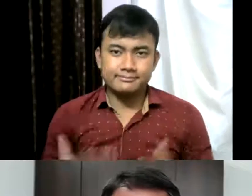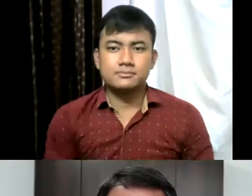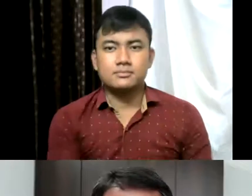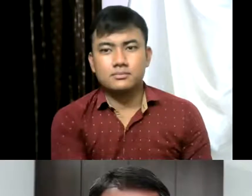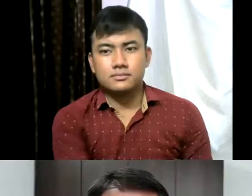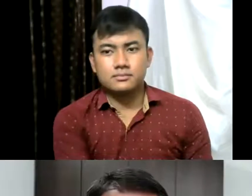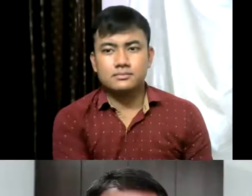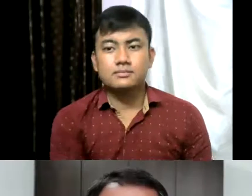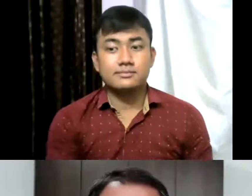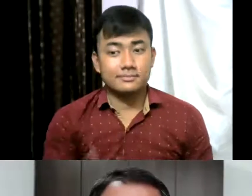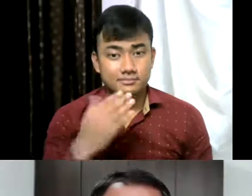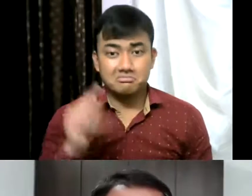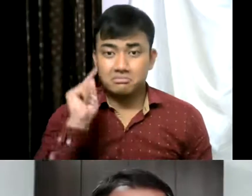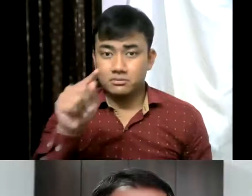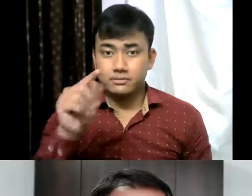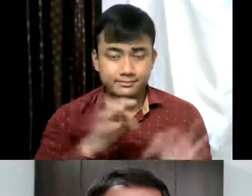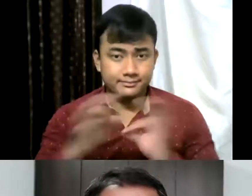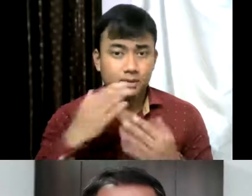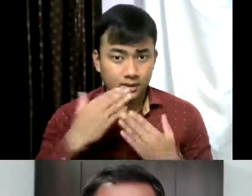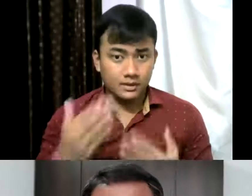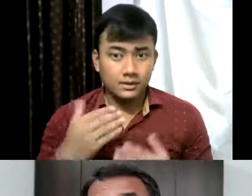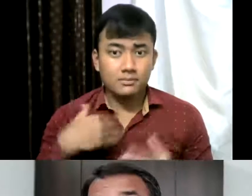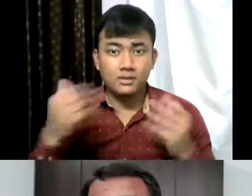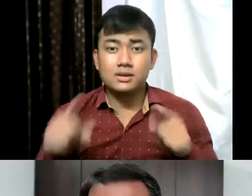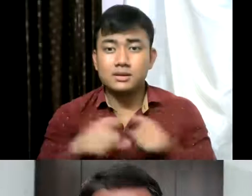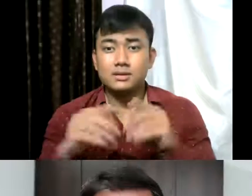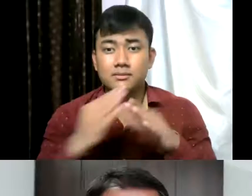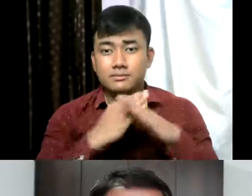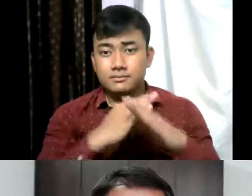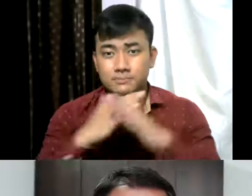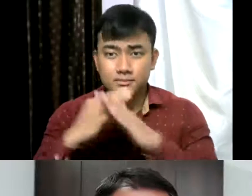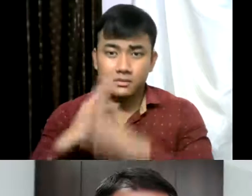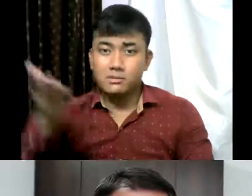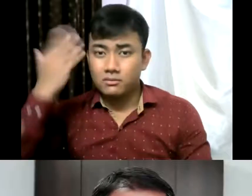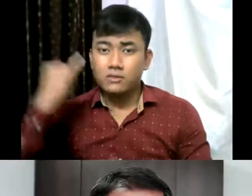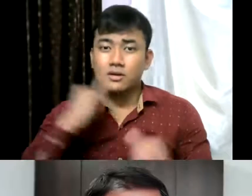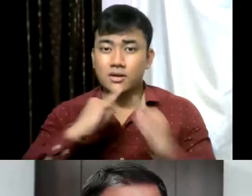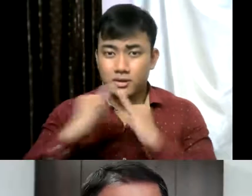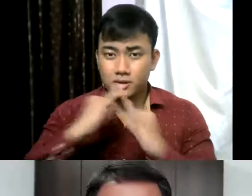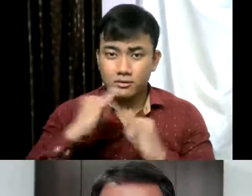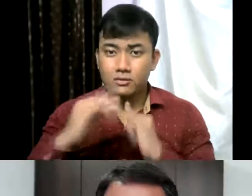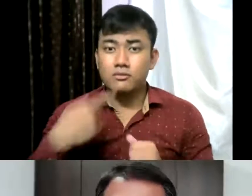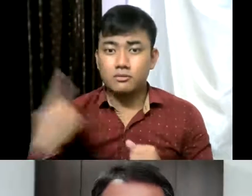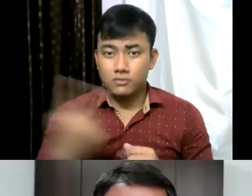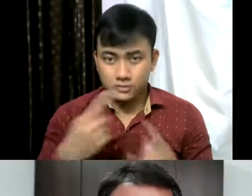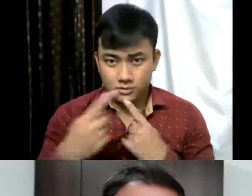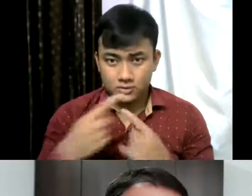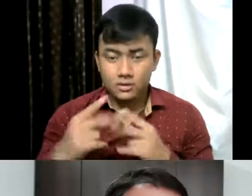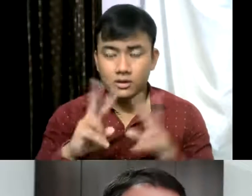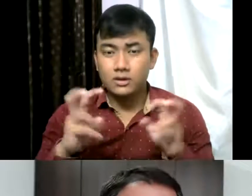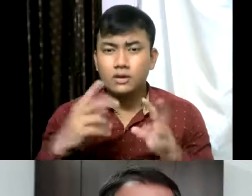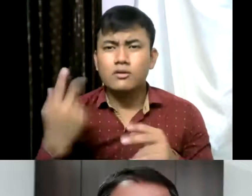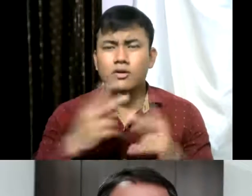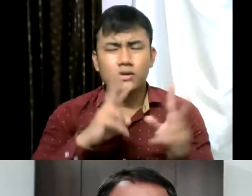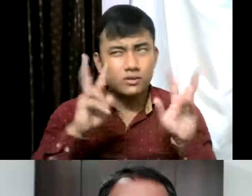No, that's a great point, actually, Dhiren. And I was sharing this in our pre-interview when we were discussing what do we speak about on the